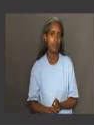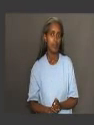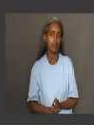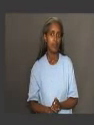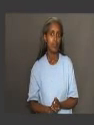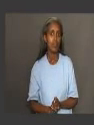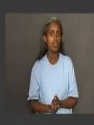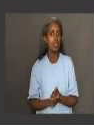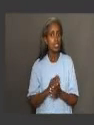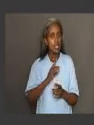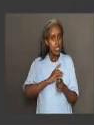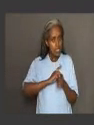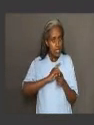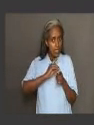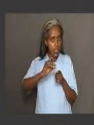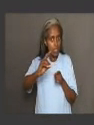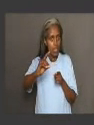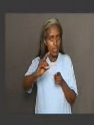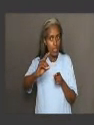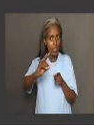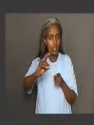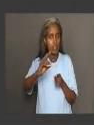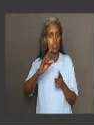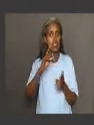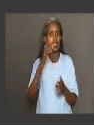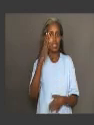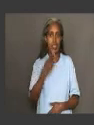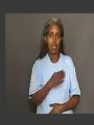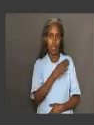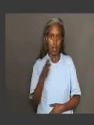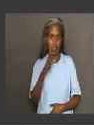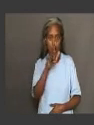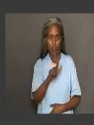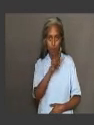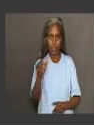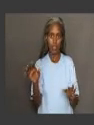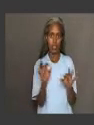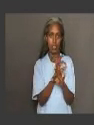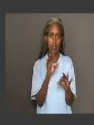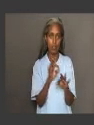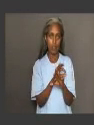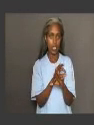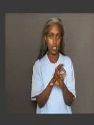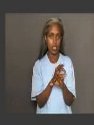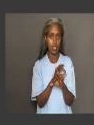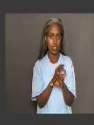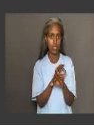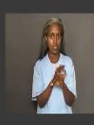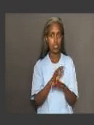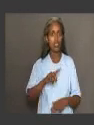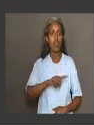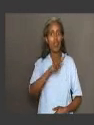Instead of a straight line, the graph of a quadratic function is a